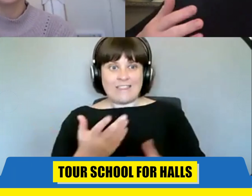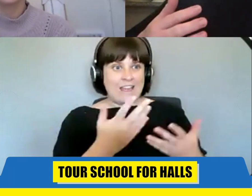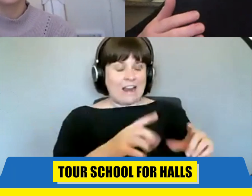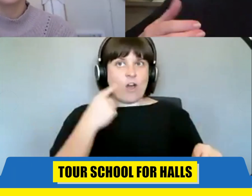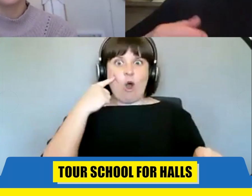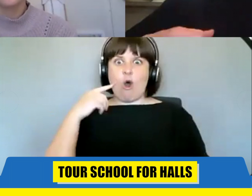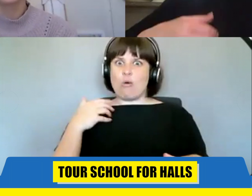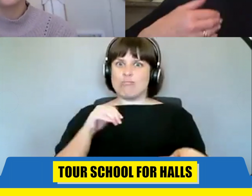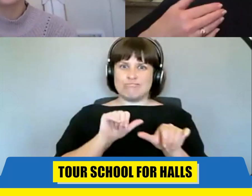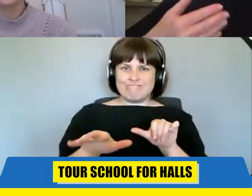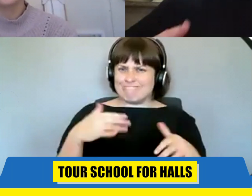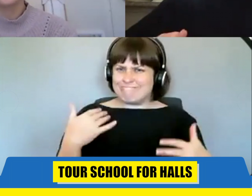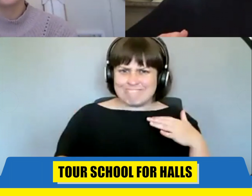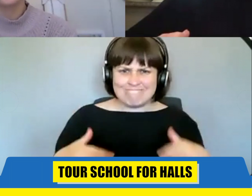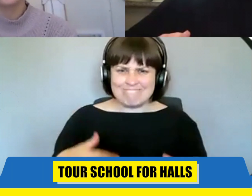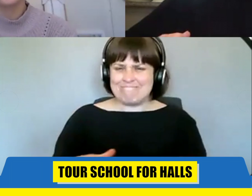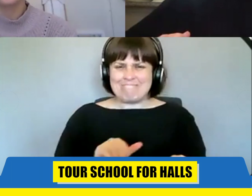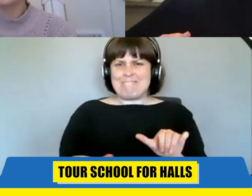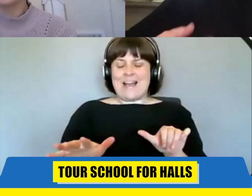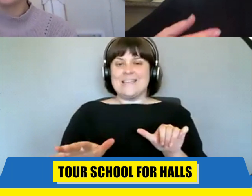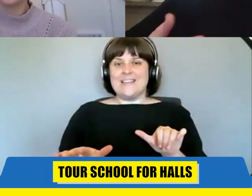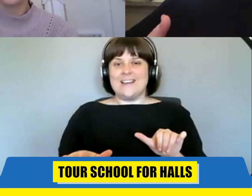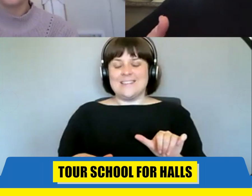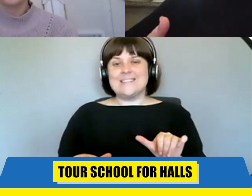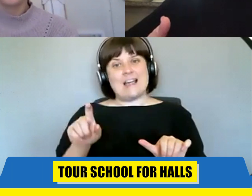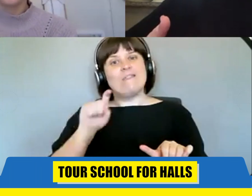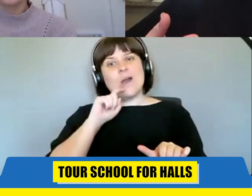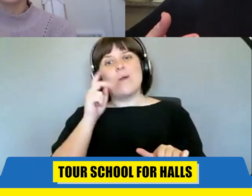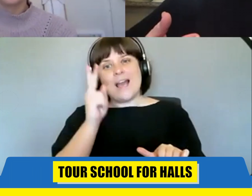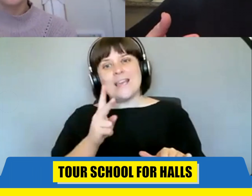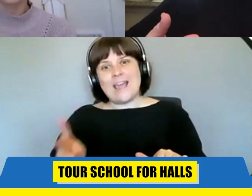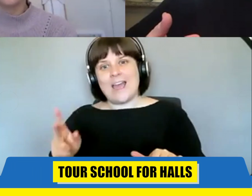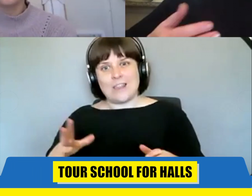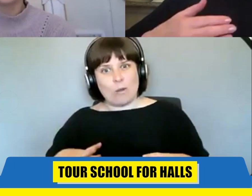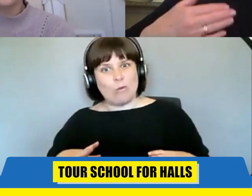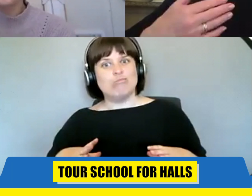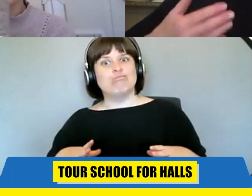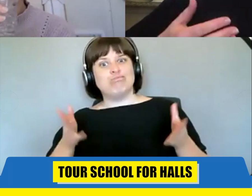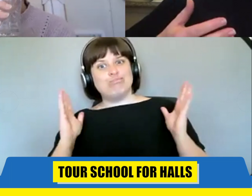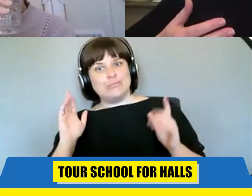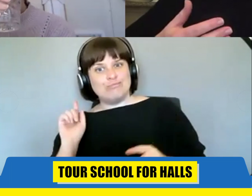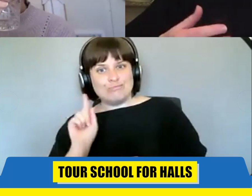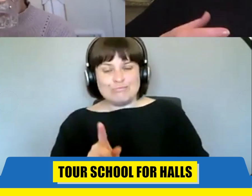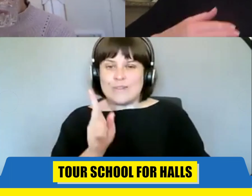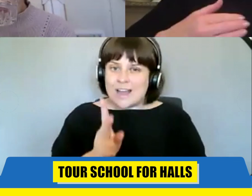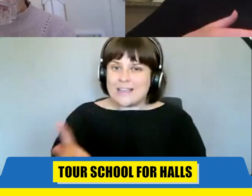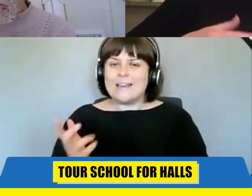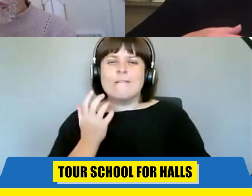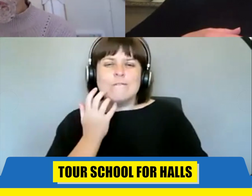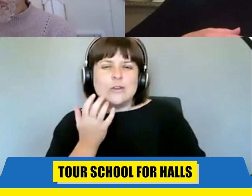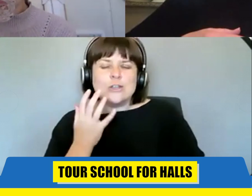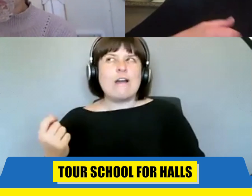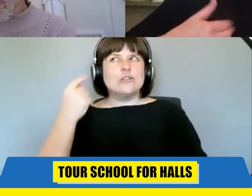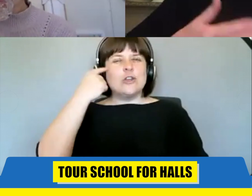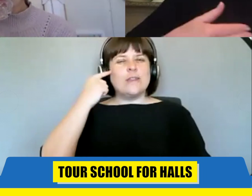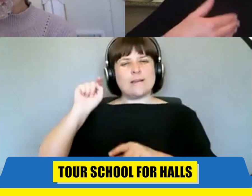was amazing, the more likely they are to be adventurous again in the future. So you need to think about your frequent attenders and